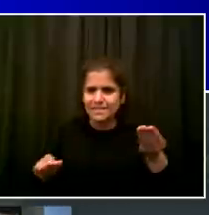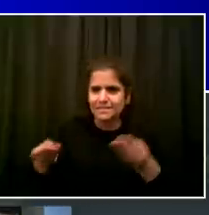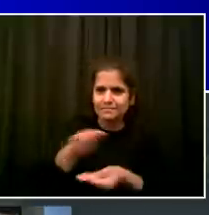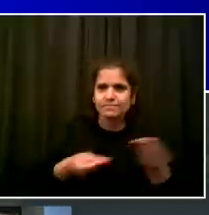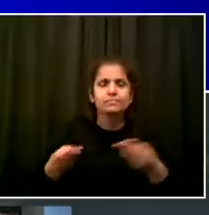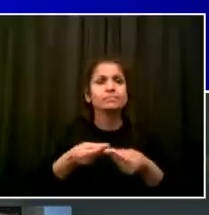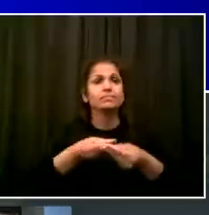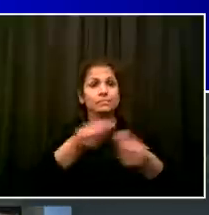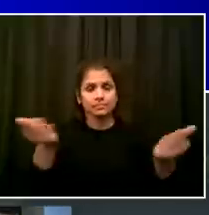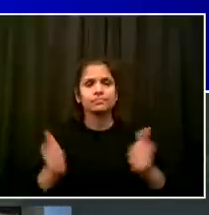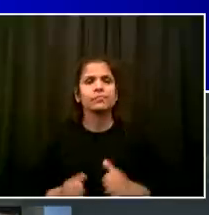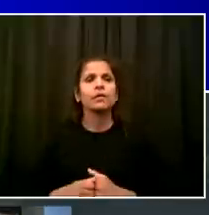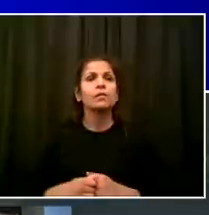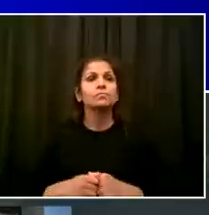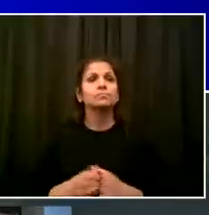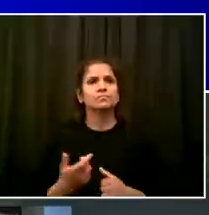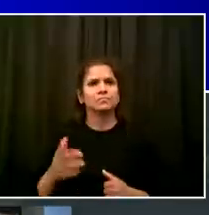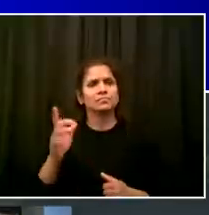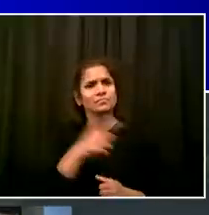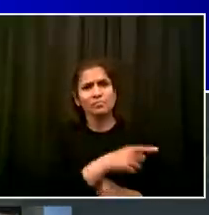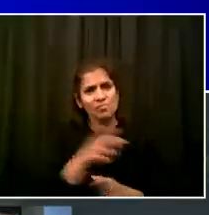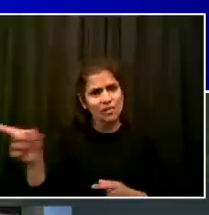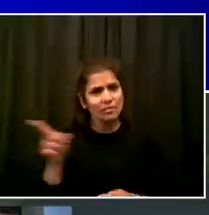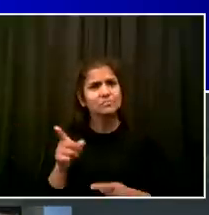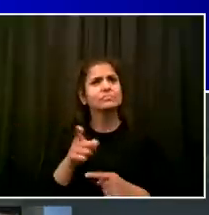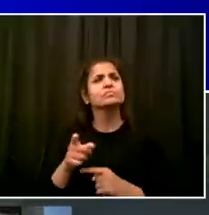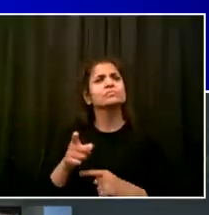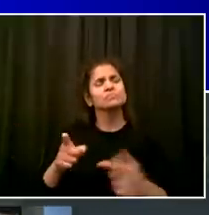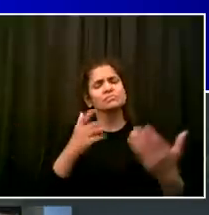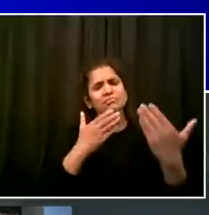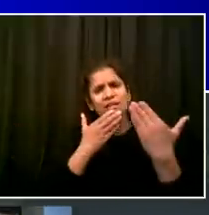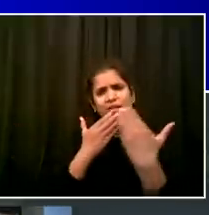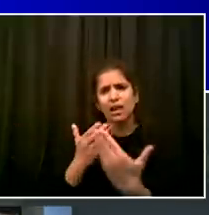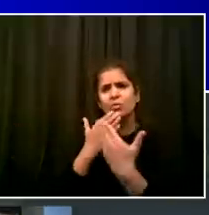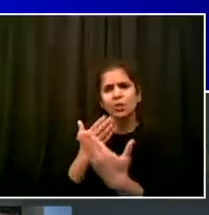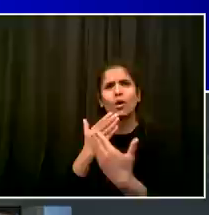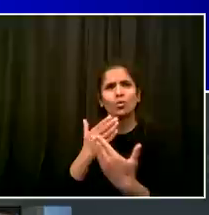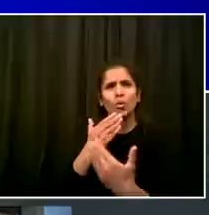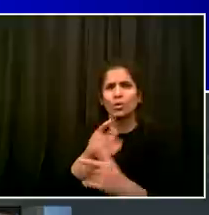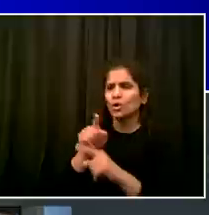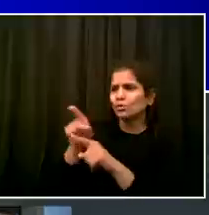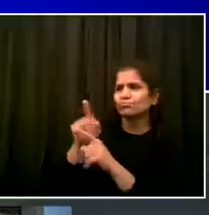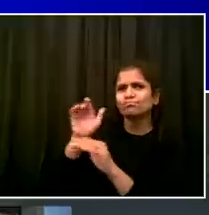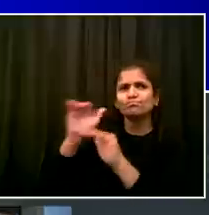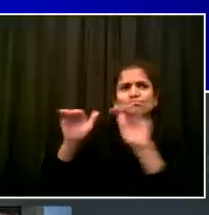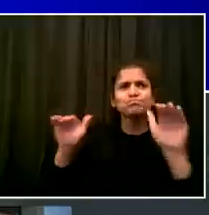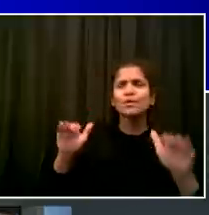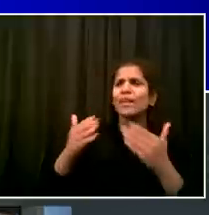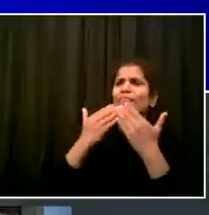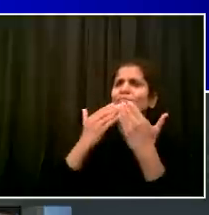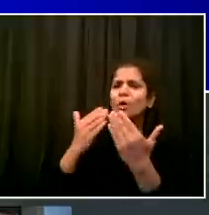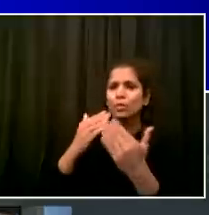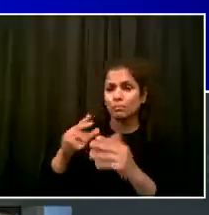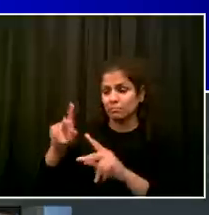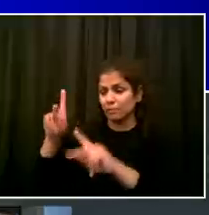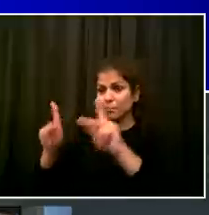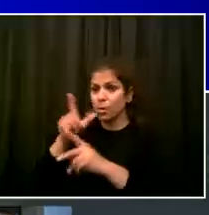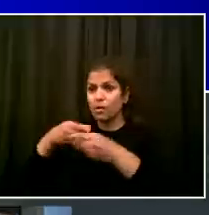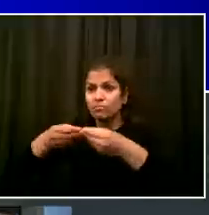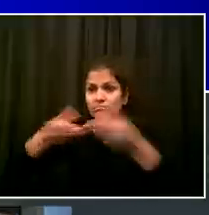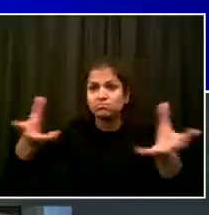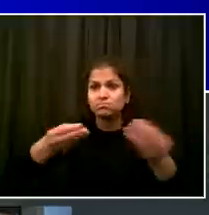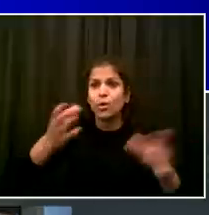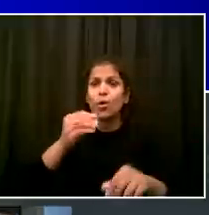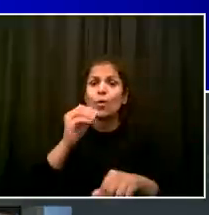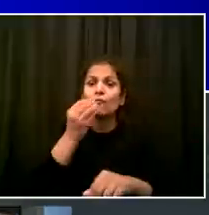always helpful. But a lot of them are hurting financially. If you're looking for a great place to donate, if you're looking for a way to help out,